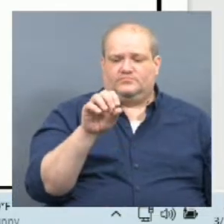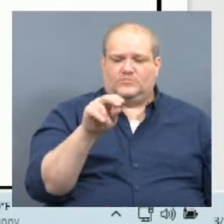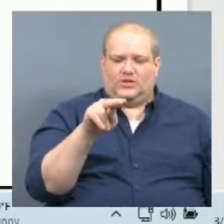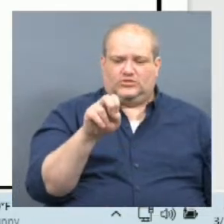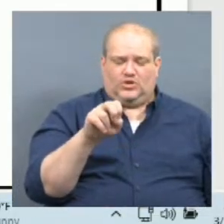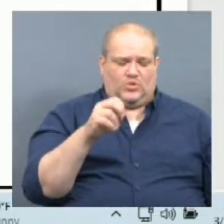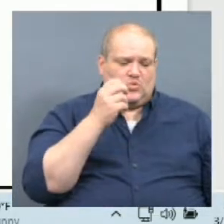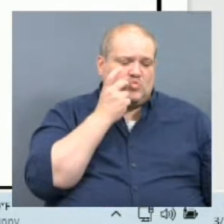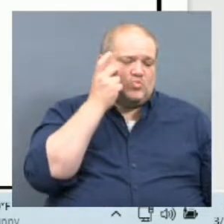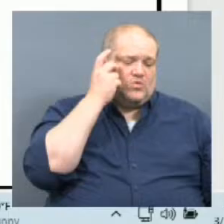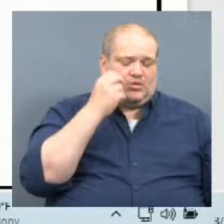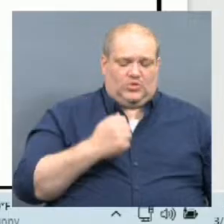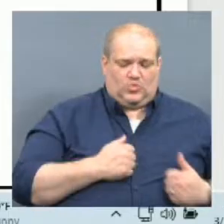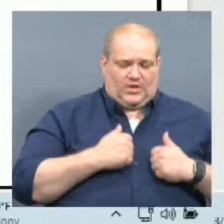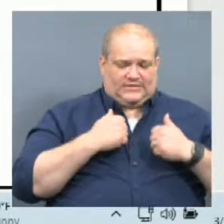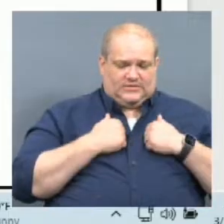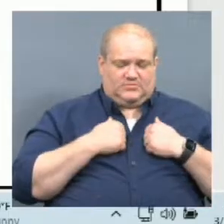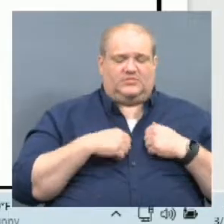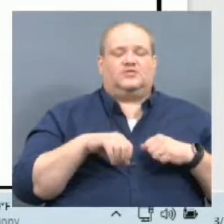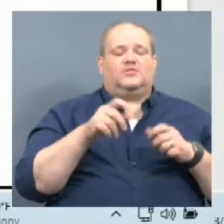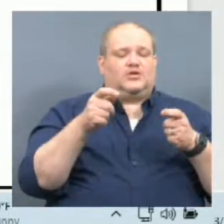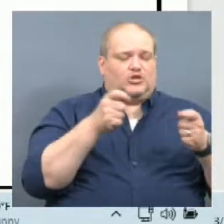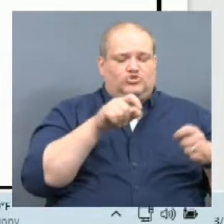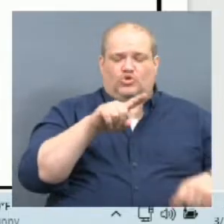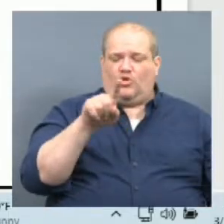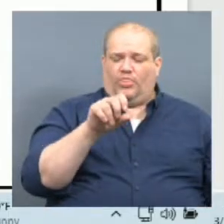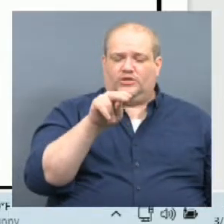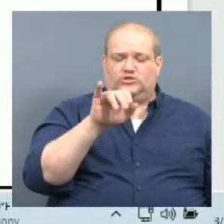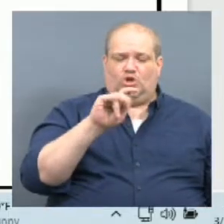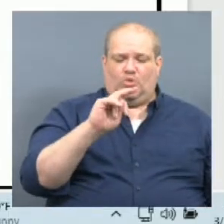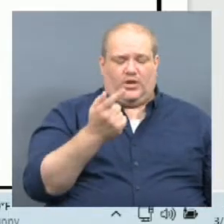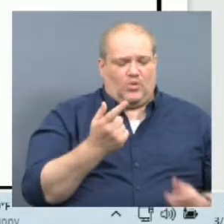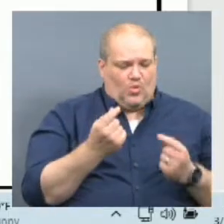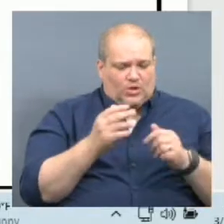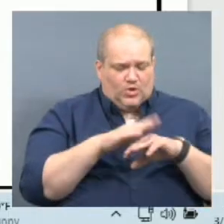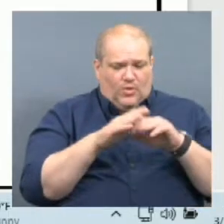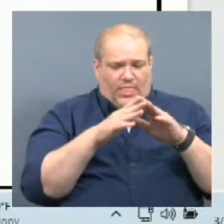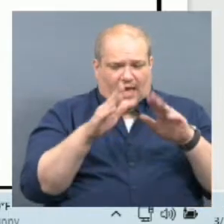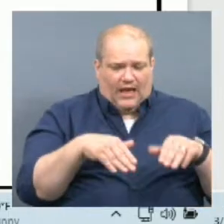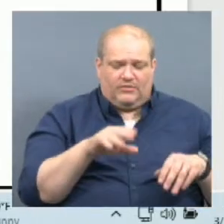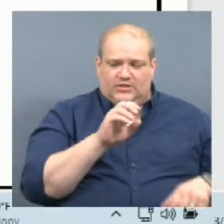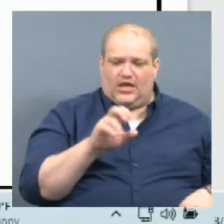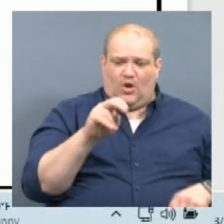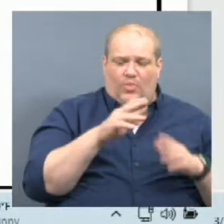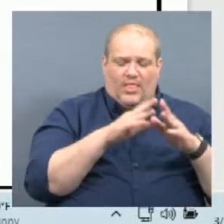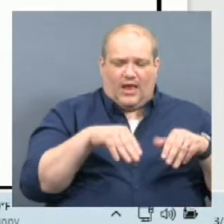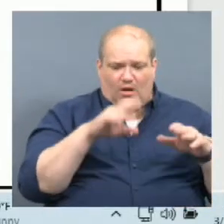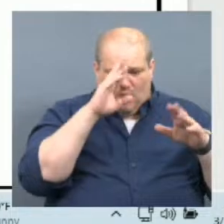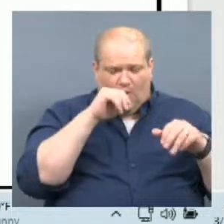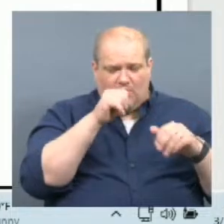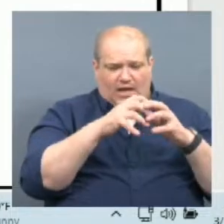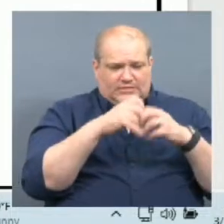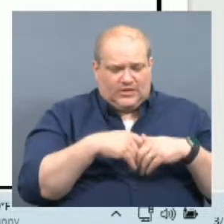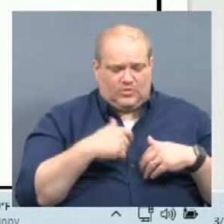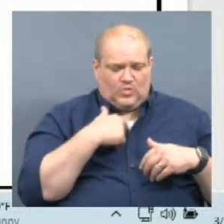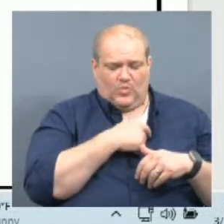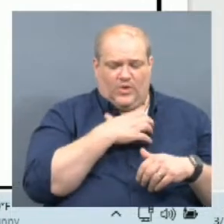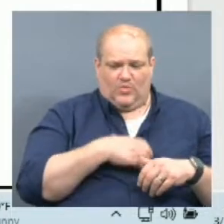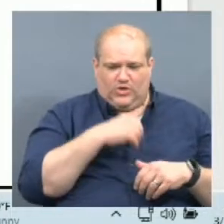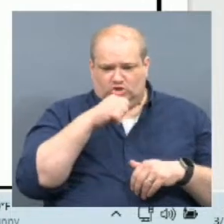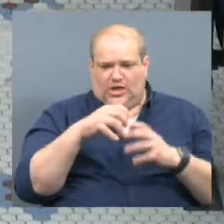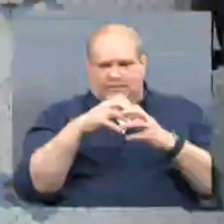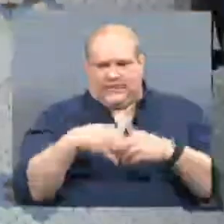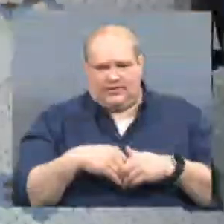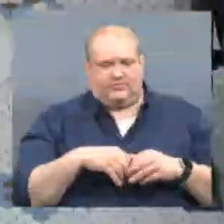zoned residential. You guys control the zoning. Now, what they do with the houses they're on, they own the houses. We hope they don't tear them down. We wish they wouldn't tear them